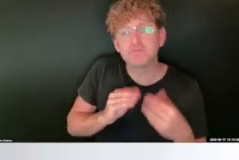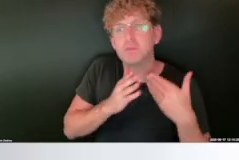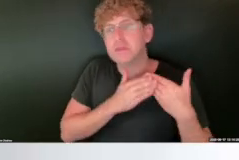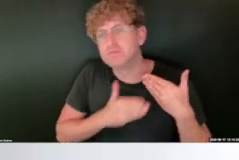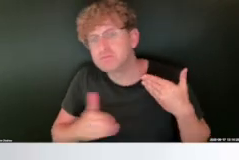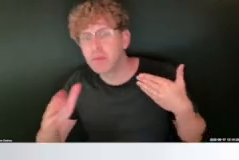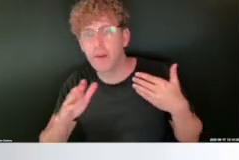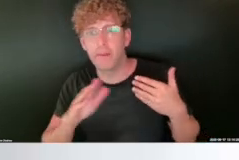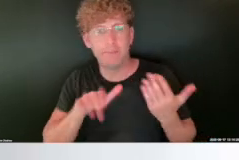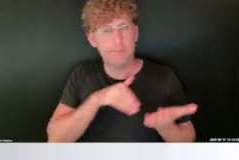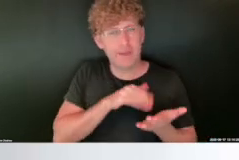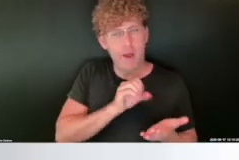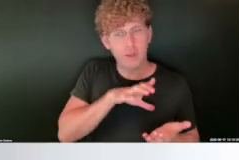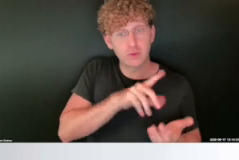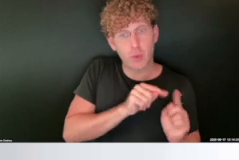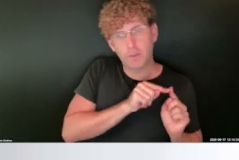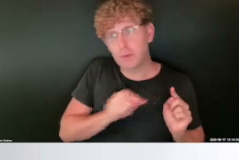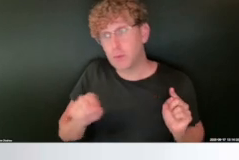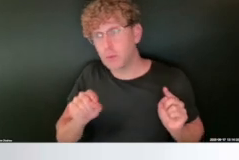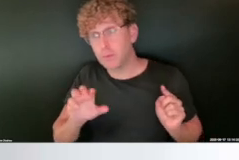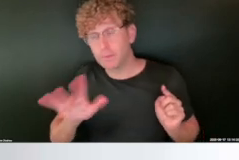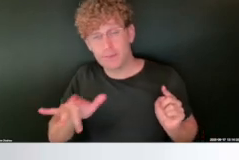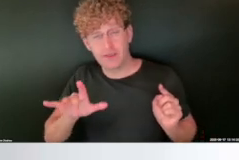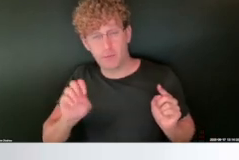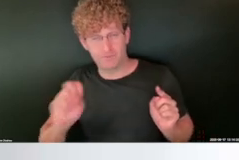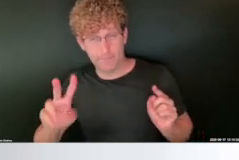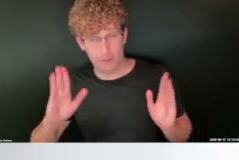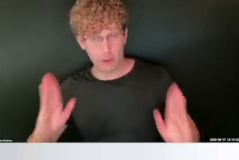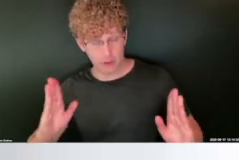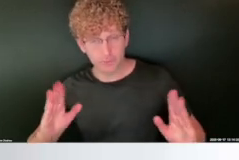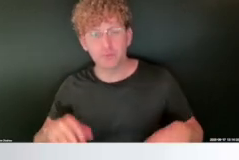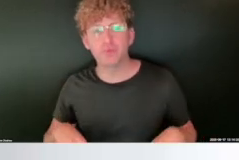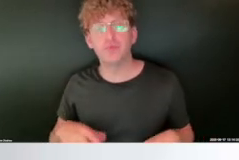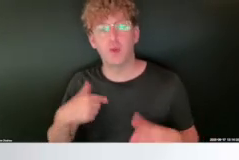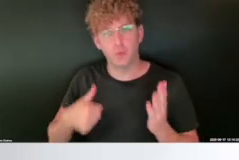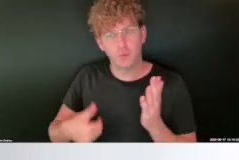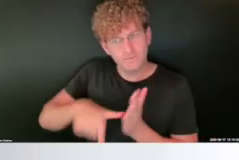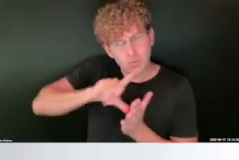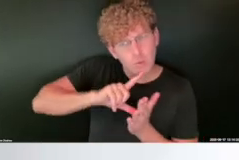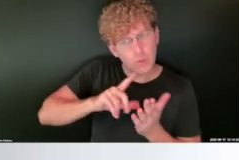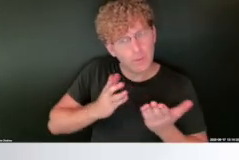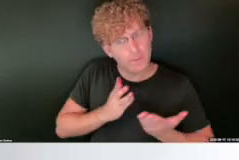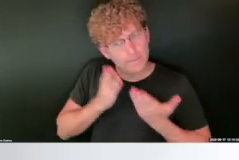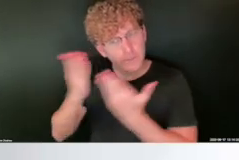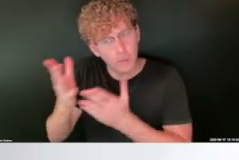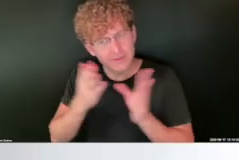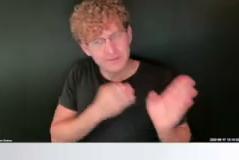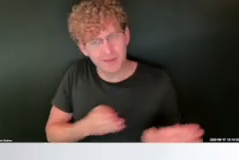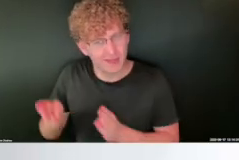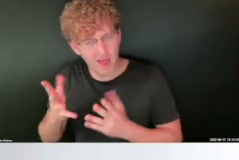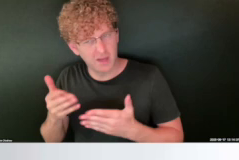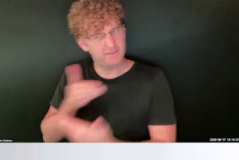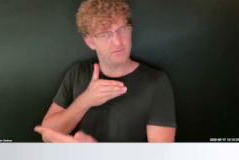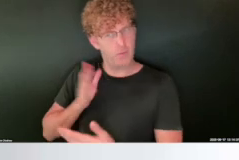proposed plan before the board meeting. We'll hold a second workshop around mid-August to discuss